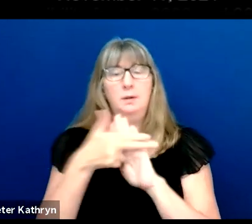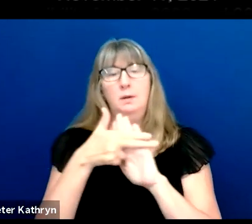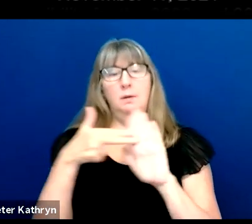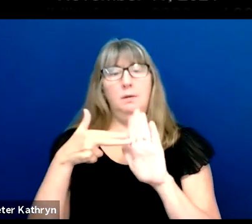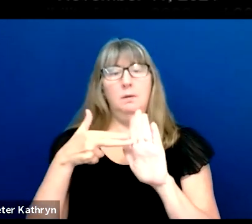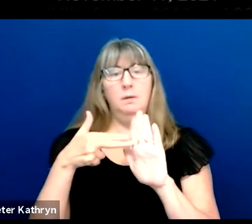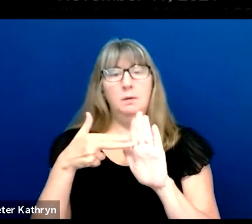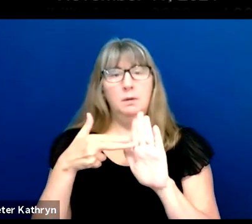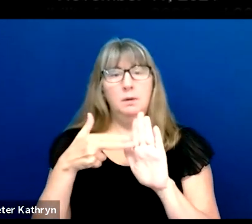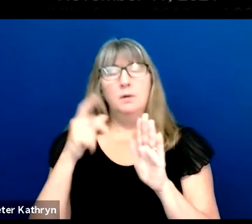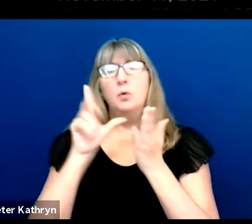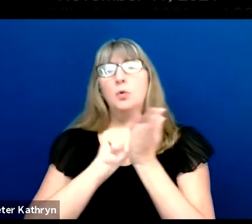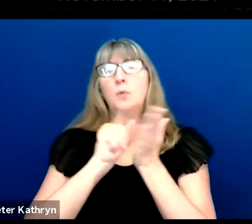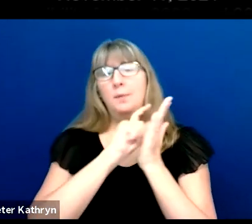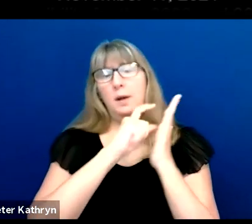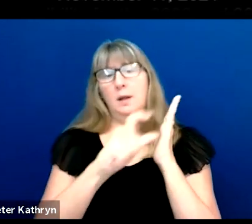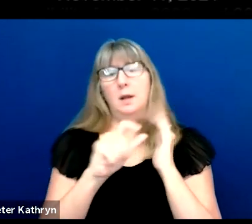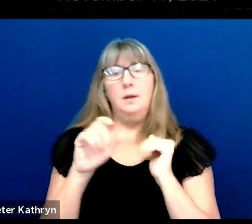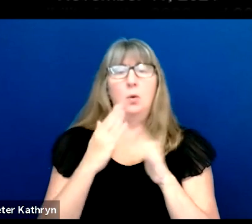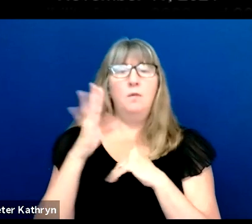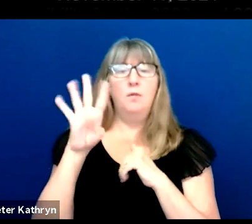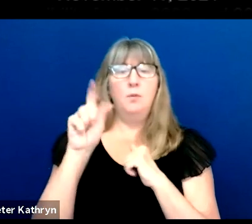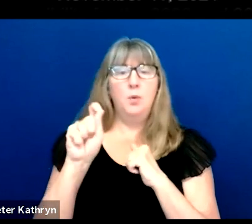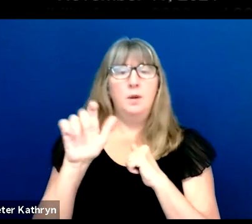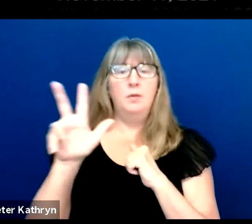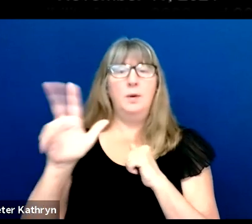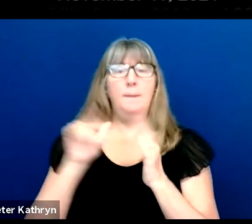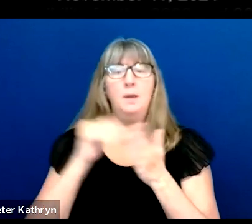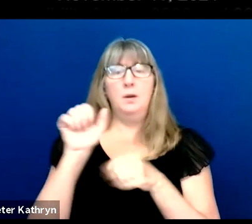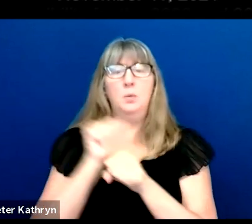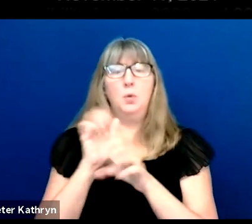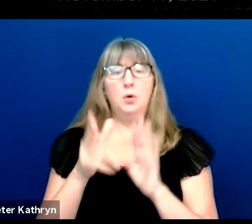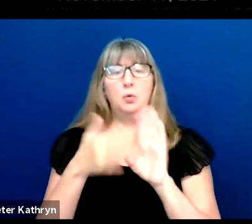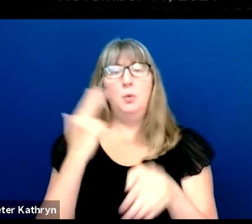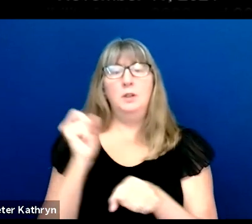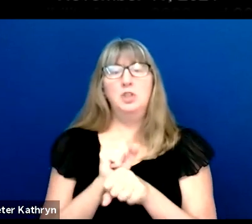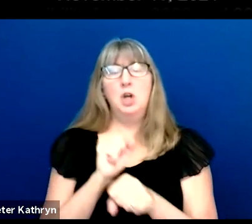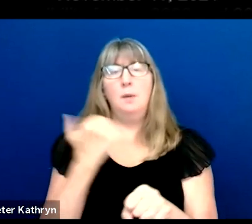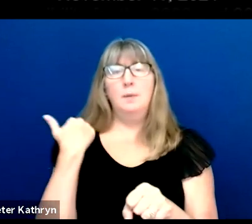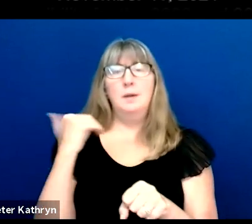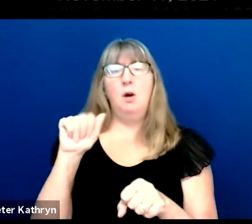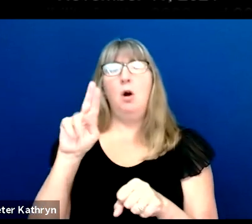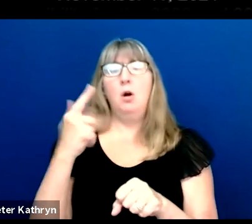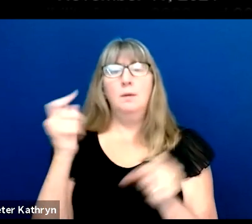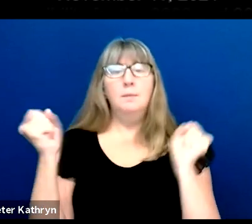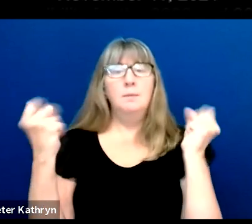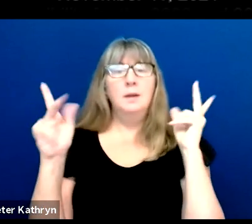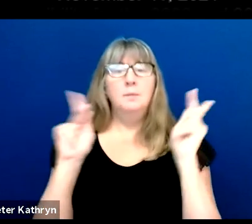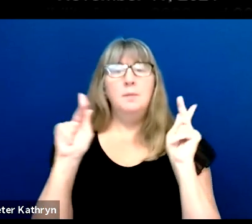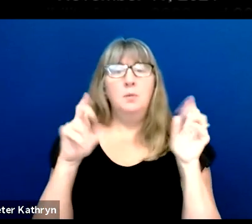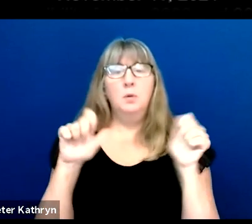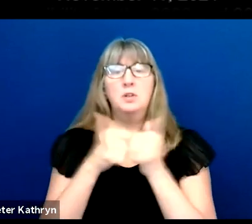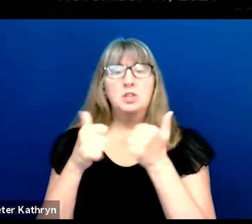that over 4.3 million workers quit their jobs in August. So many people are seeking to challenge